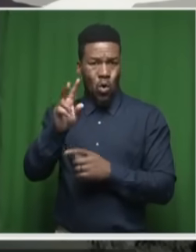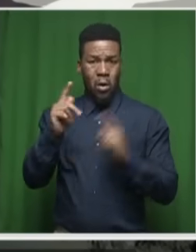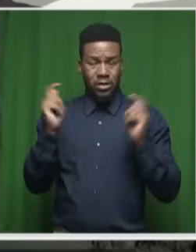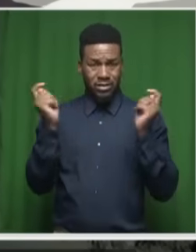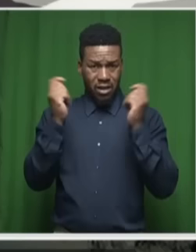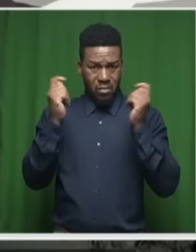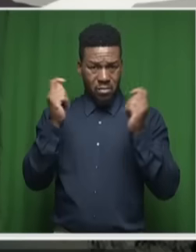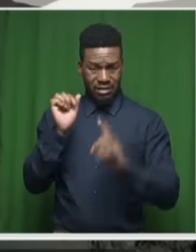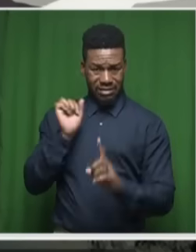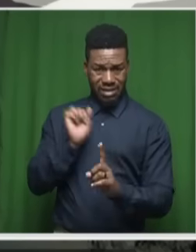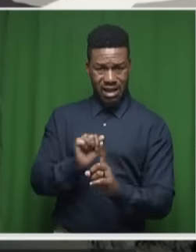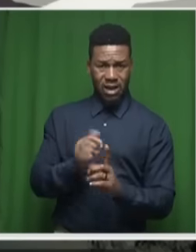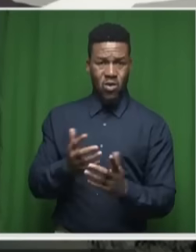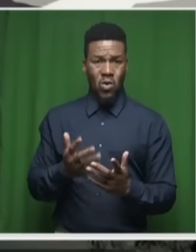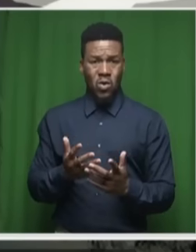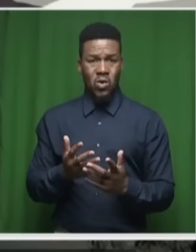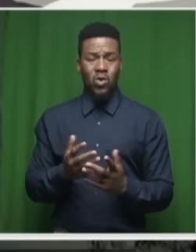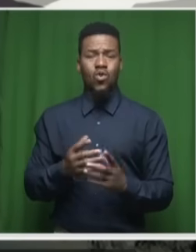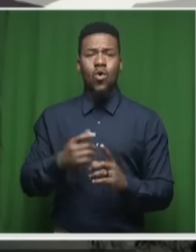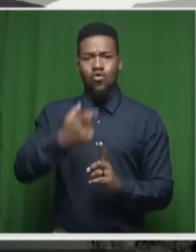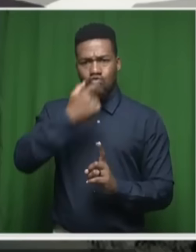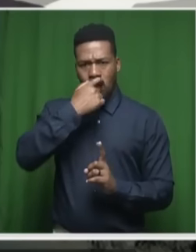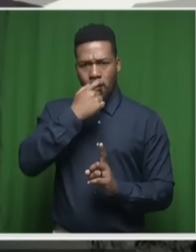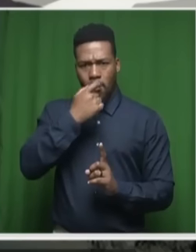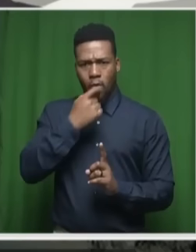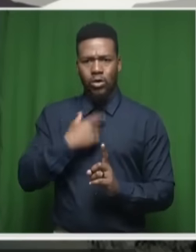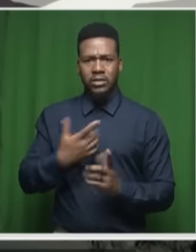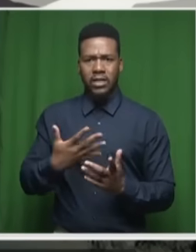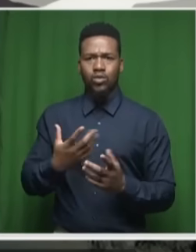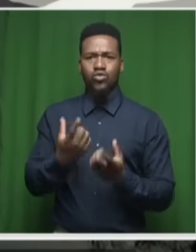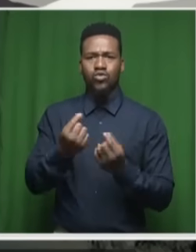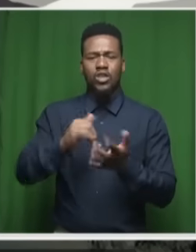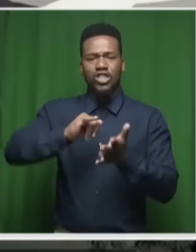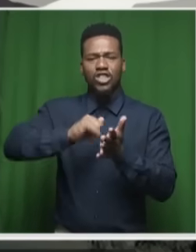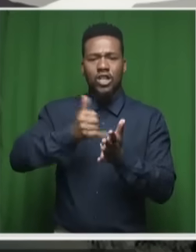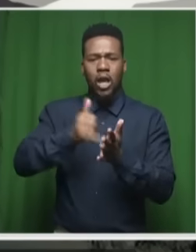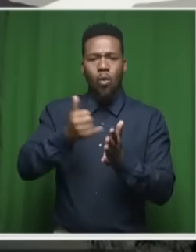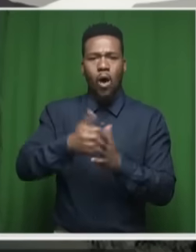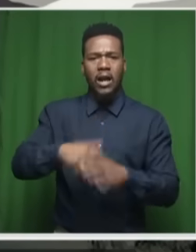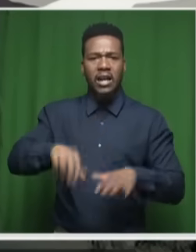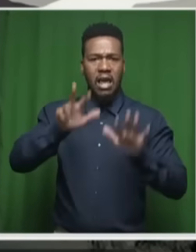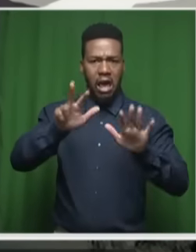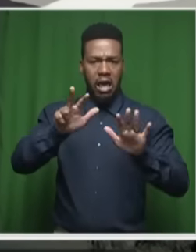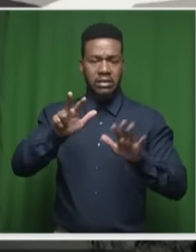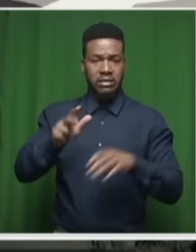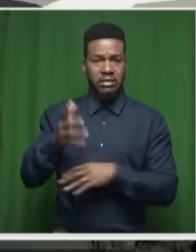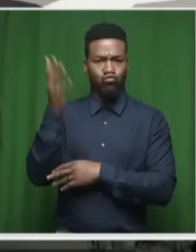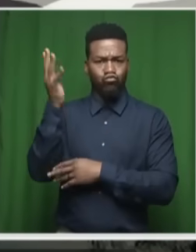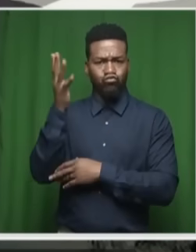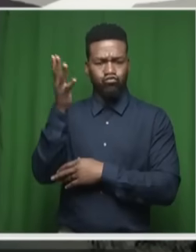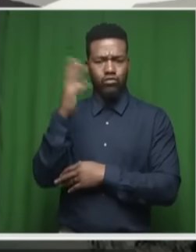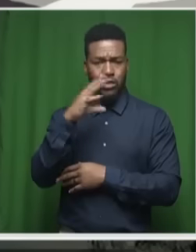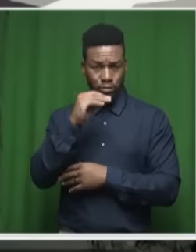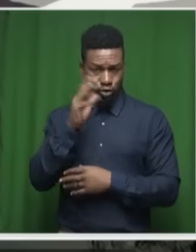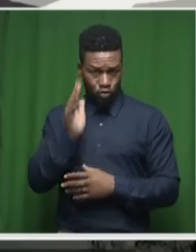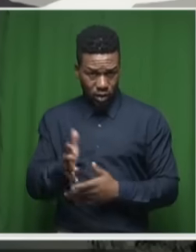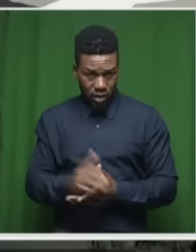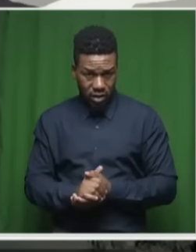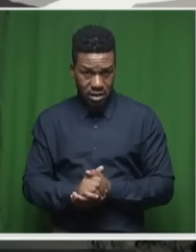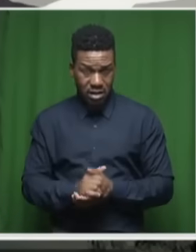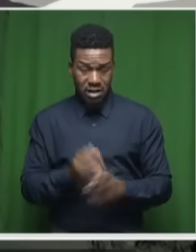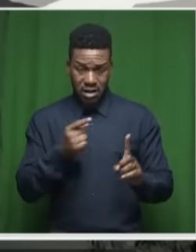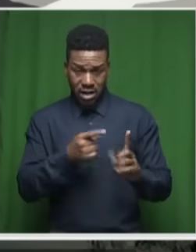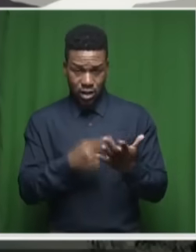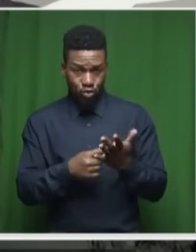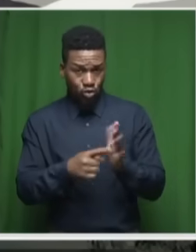ruling party's President Cyril Ramaphosa will also deliver his January 8th statement. Will this be an indication of how the party might perform at this